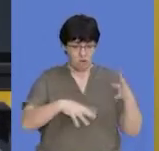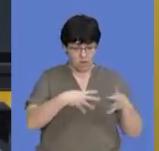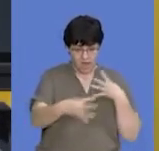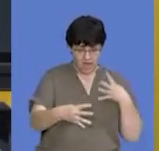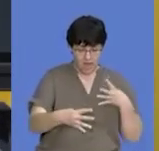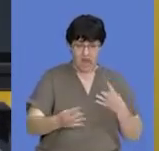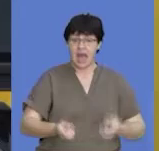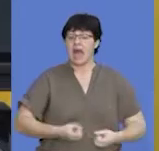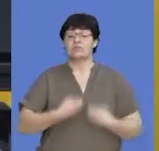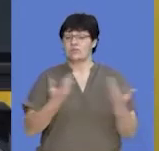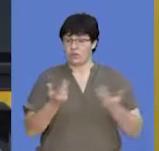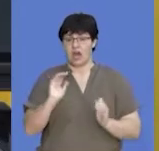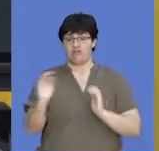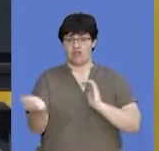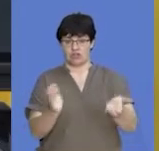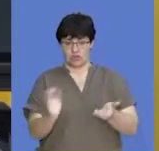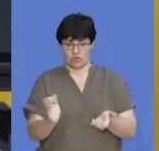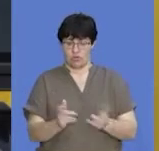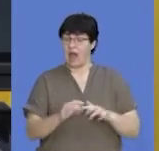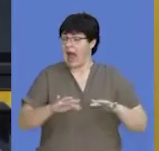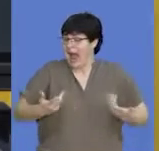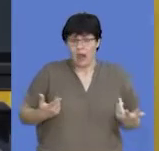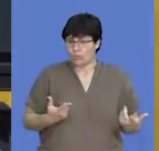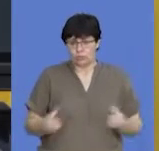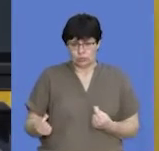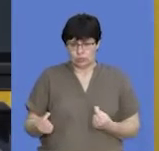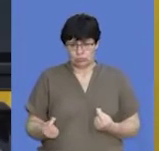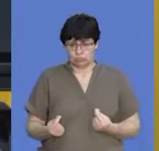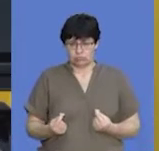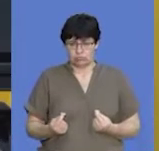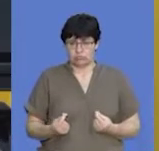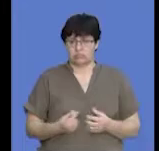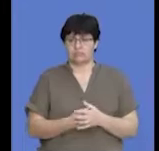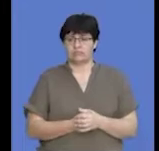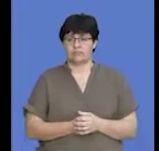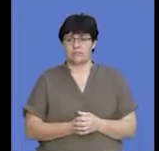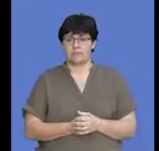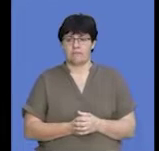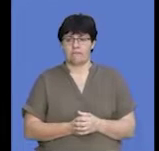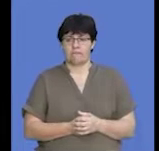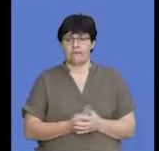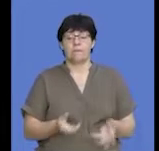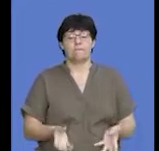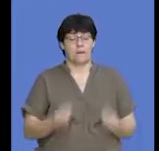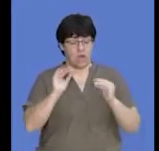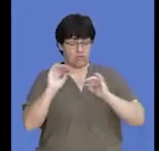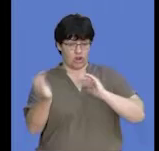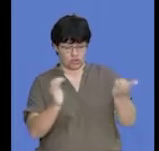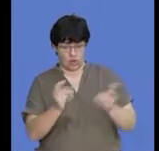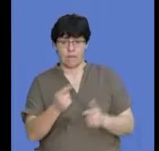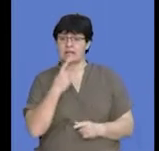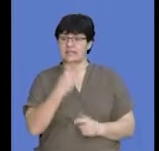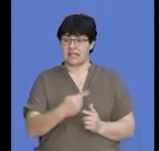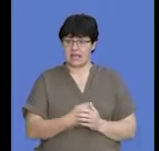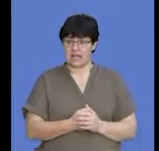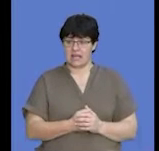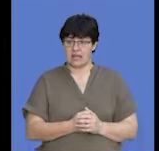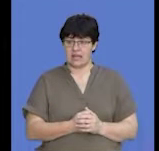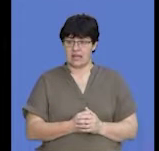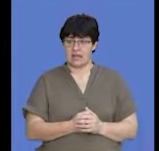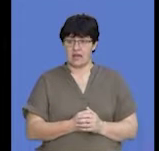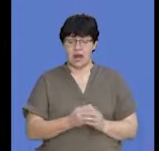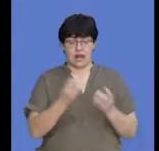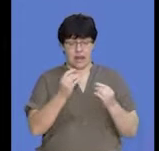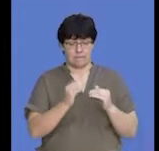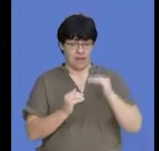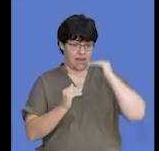and express it as a ratio. To do that, we must do the following. To get a ratio, I must take my